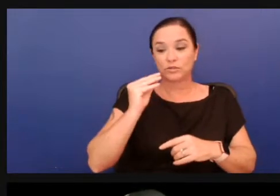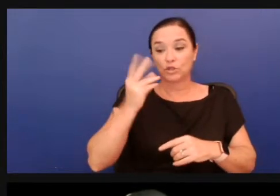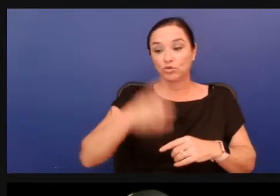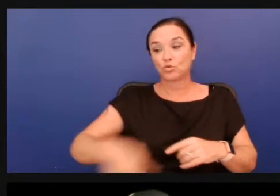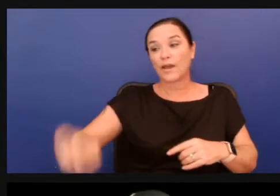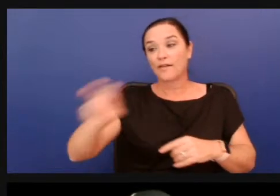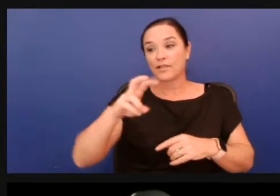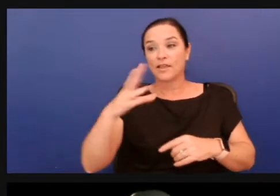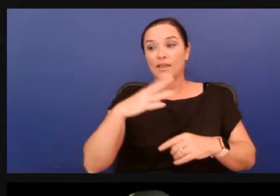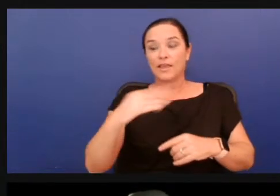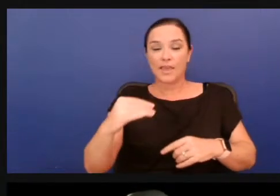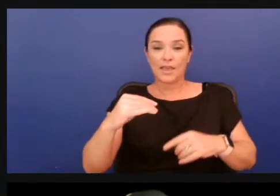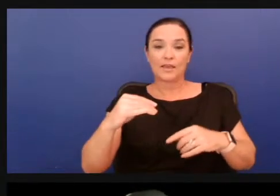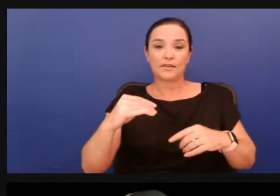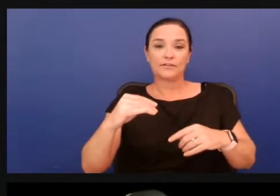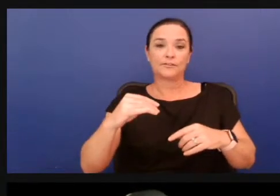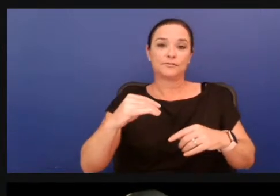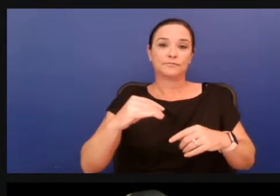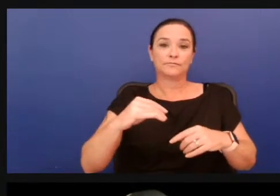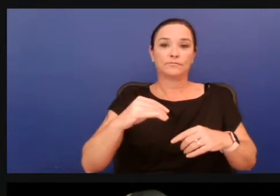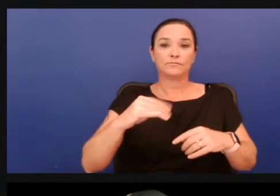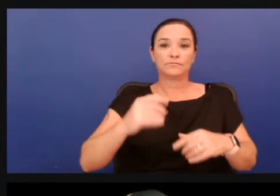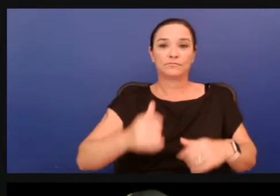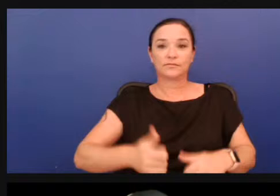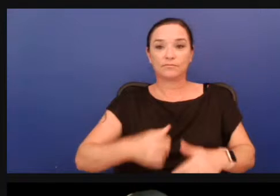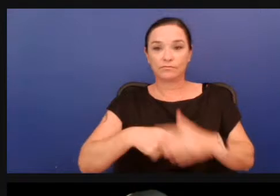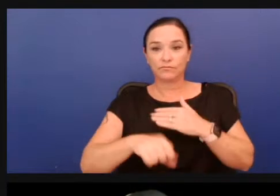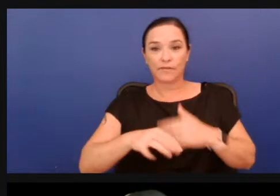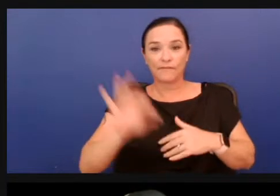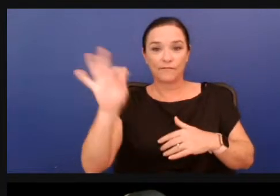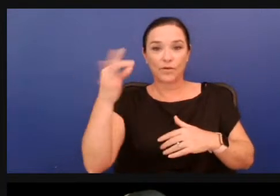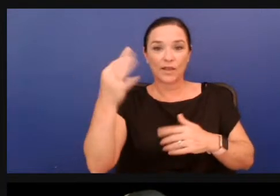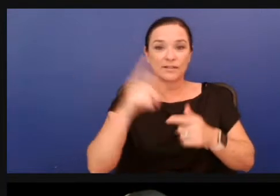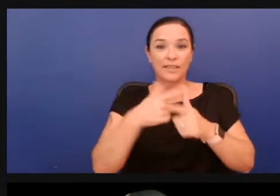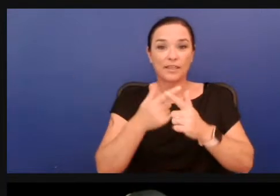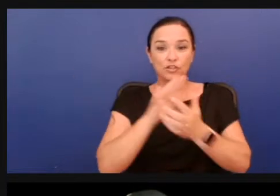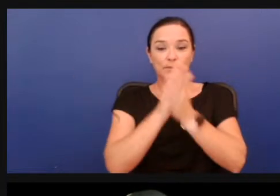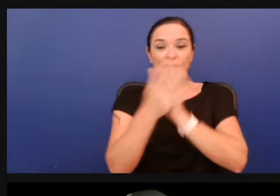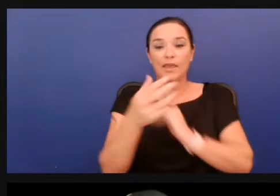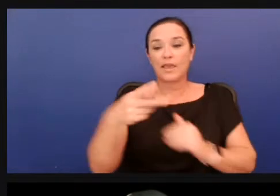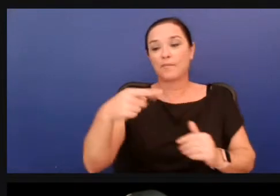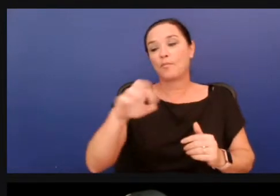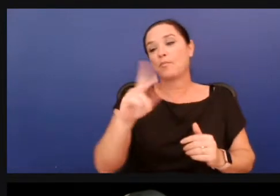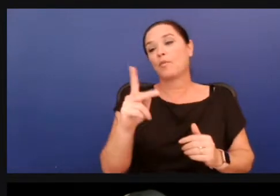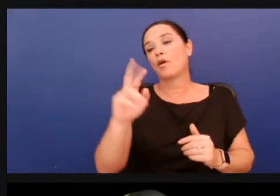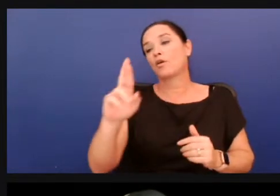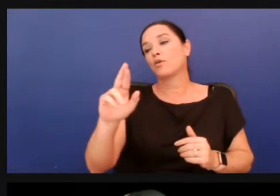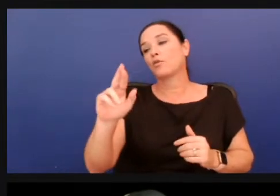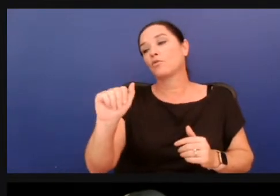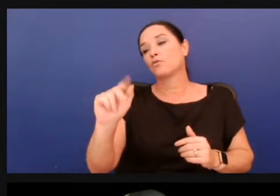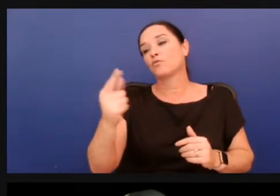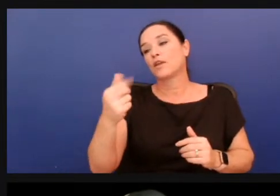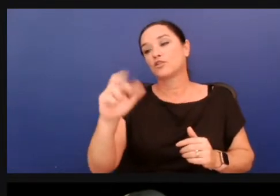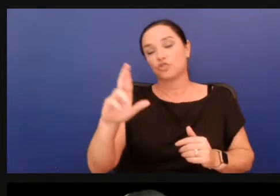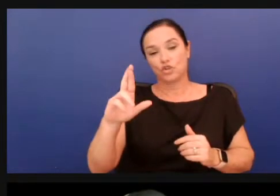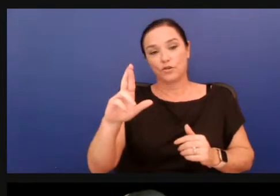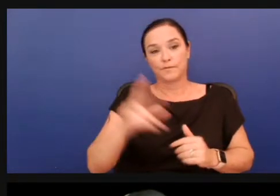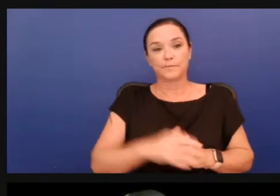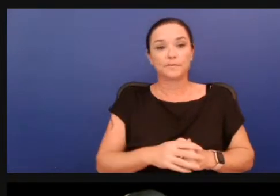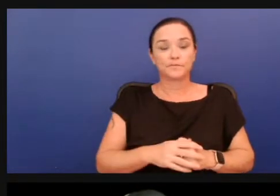lieutenant colonel in the Air Force before becoming a park ranger. Right, so she's also a park ranger. We heard